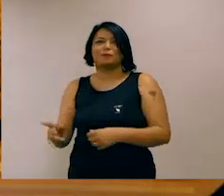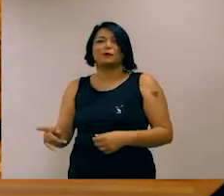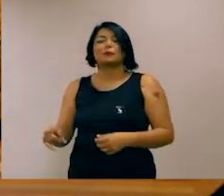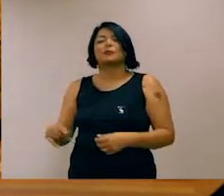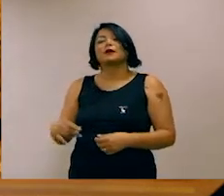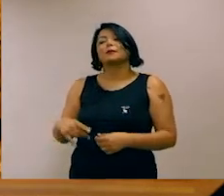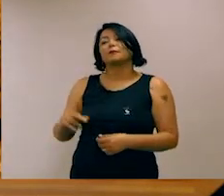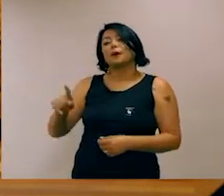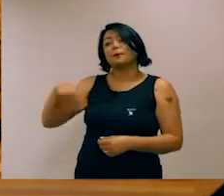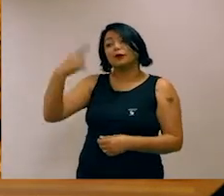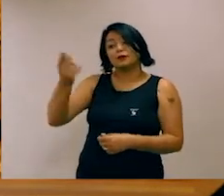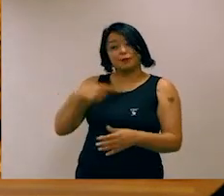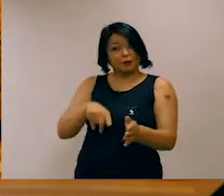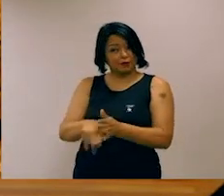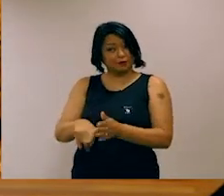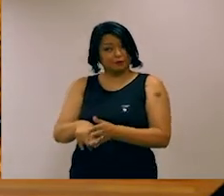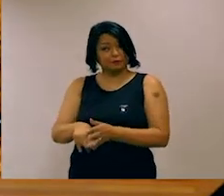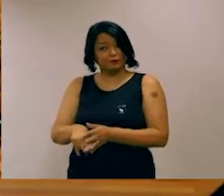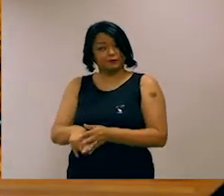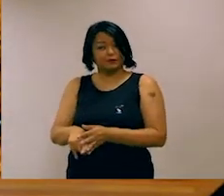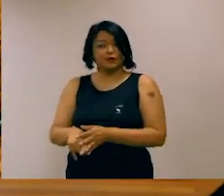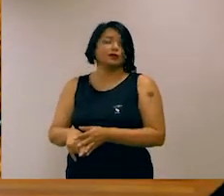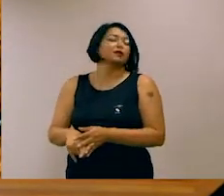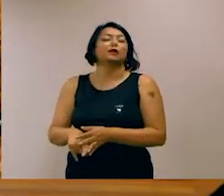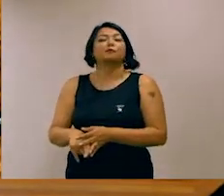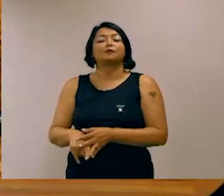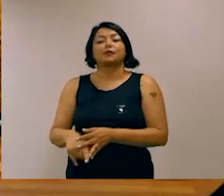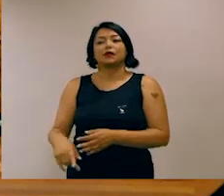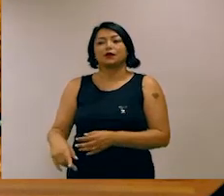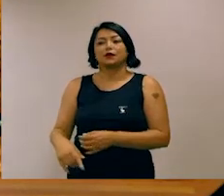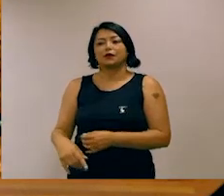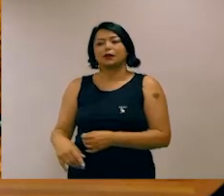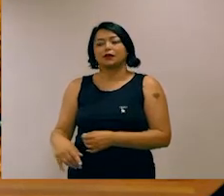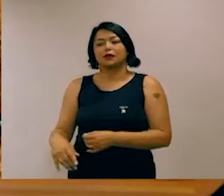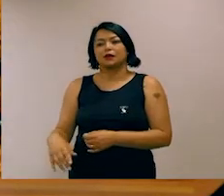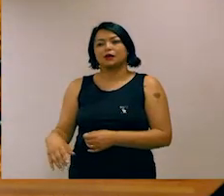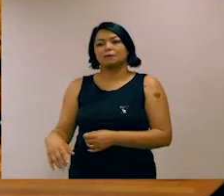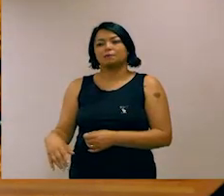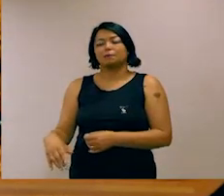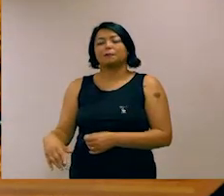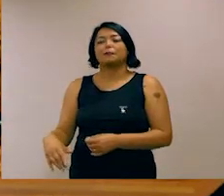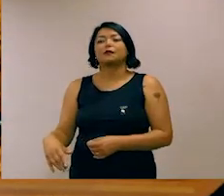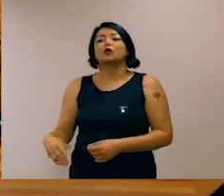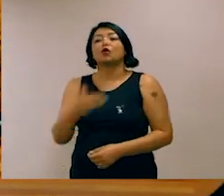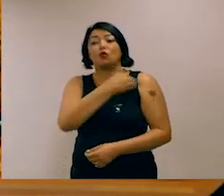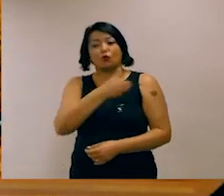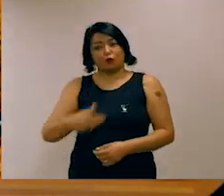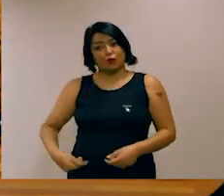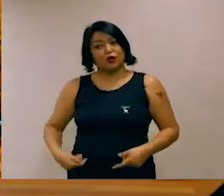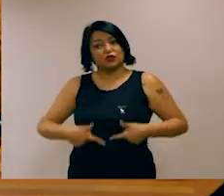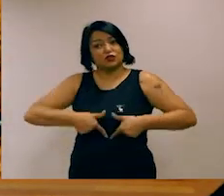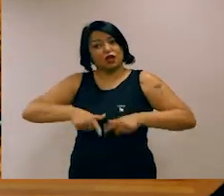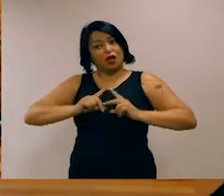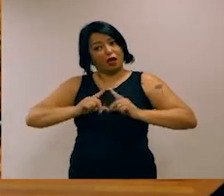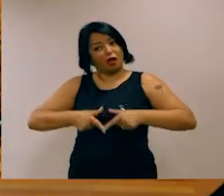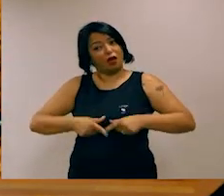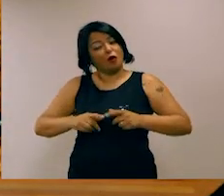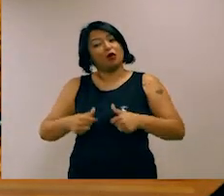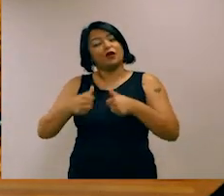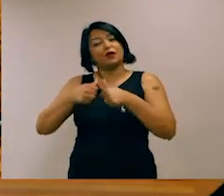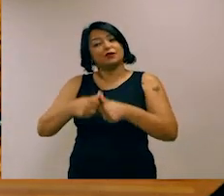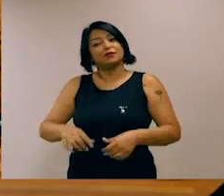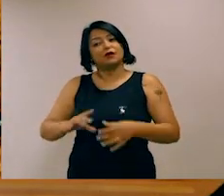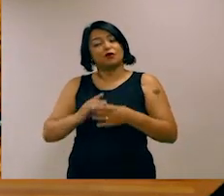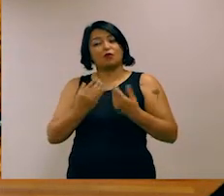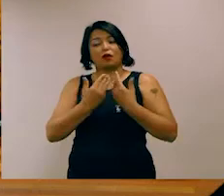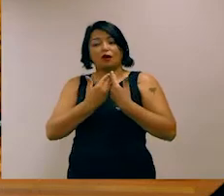with behavioral nudges? What do you attribute this to? We are talking about culture right now, I think. So it was